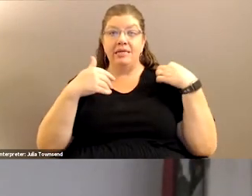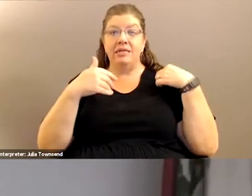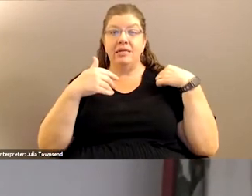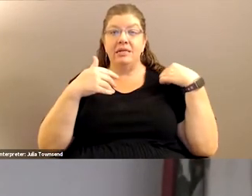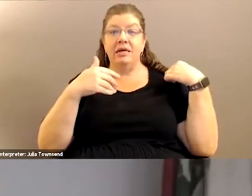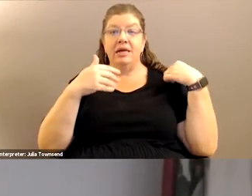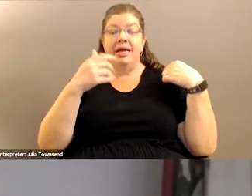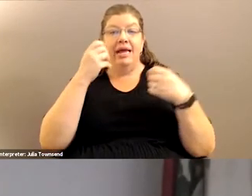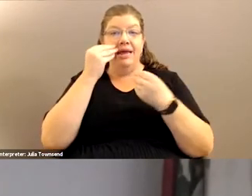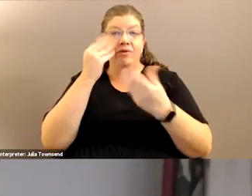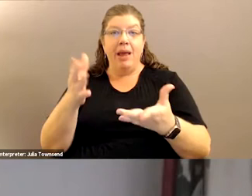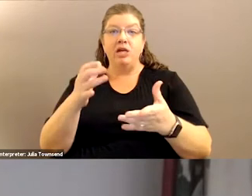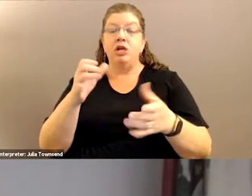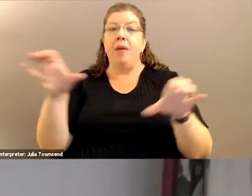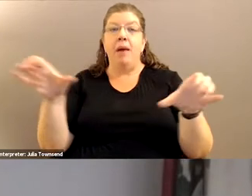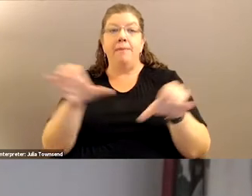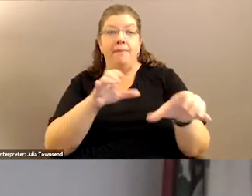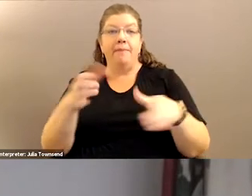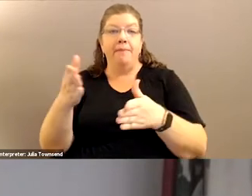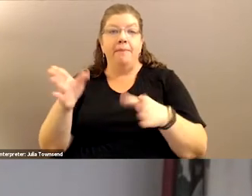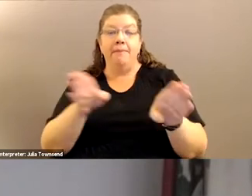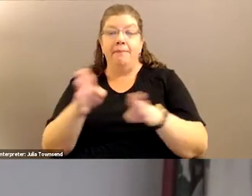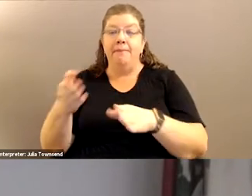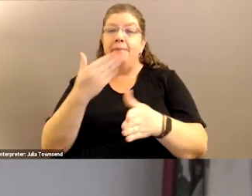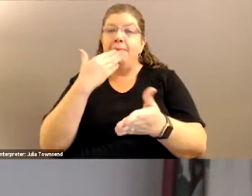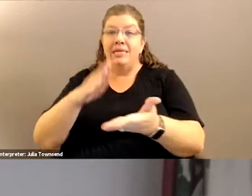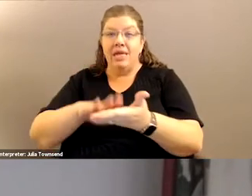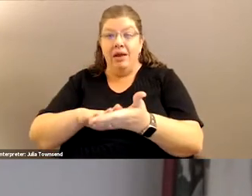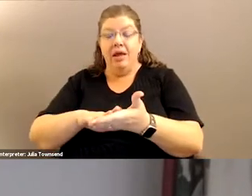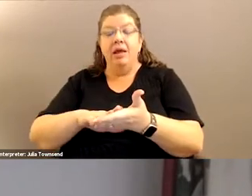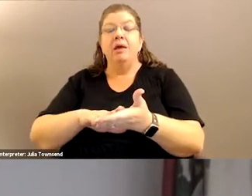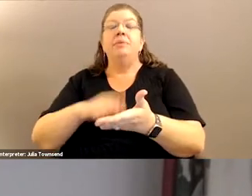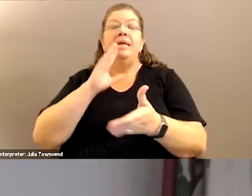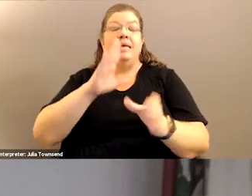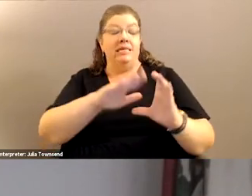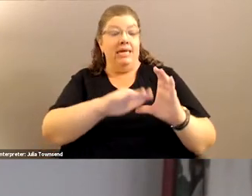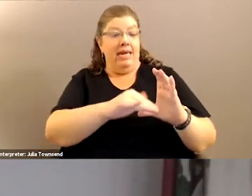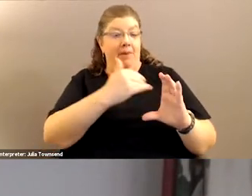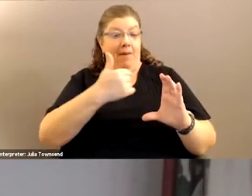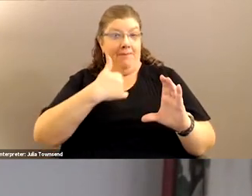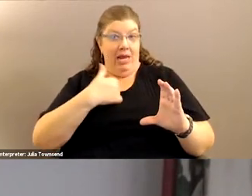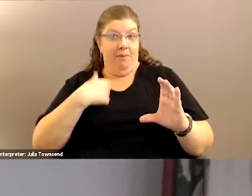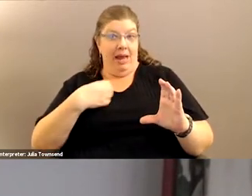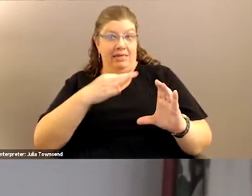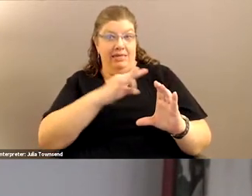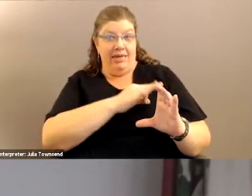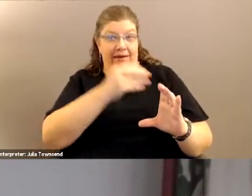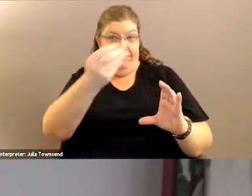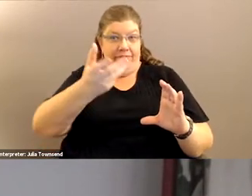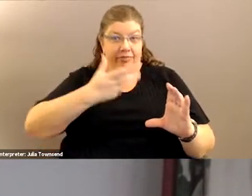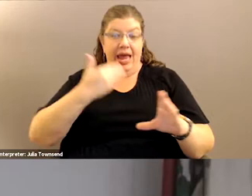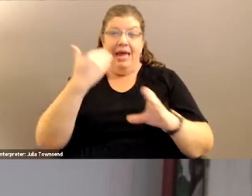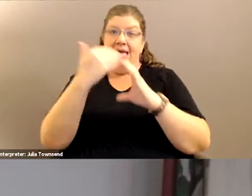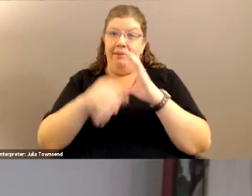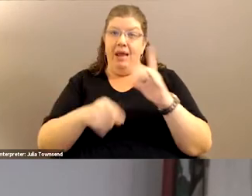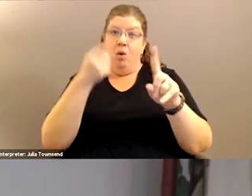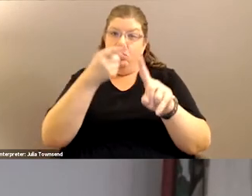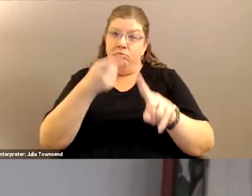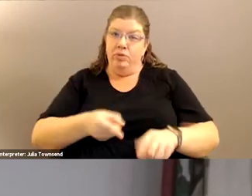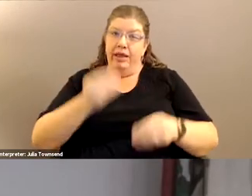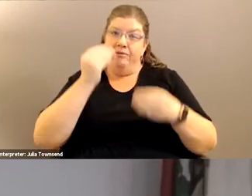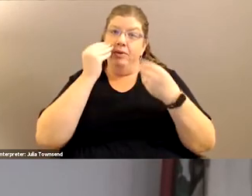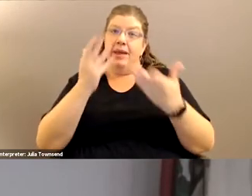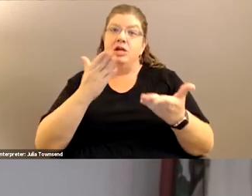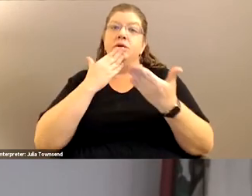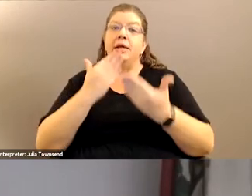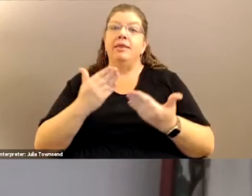misconduct to please come forward and send me or my staff an email with such information thank